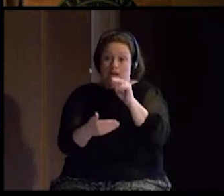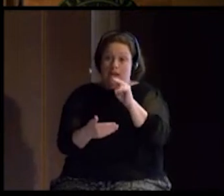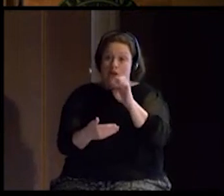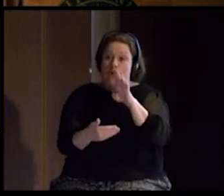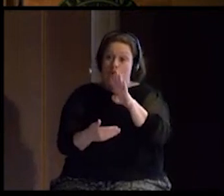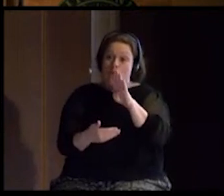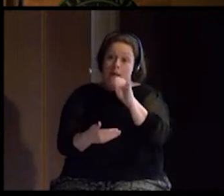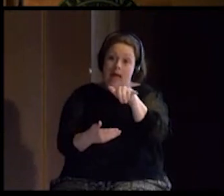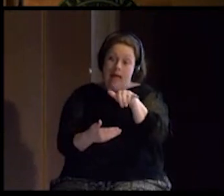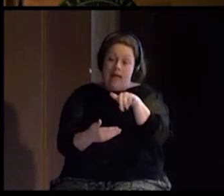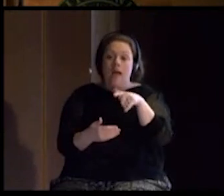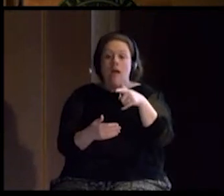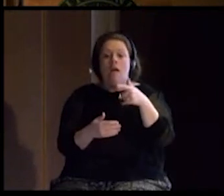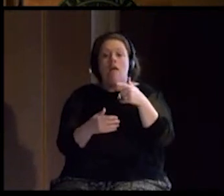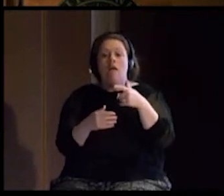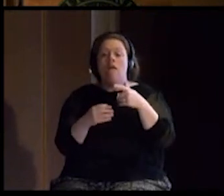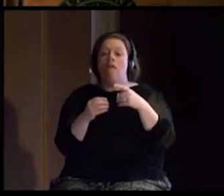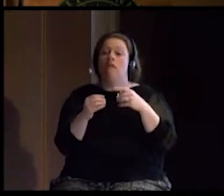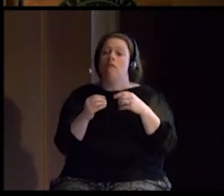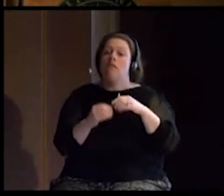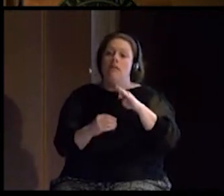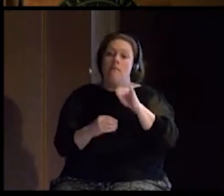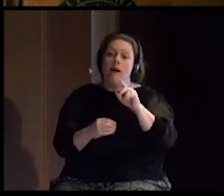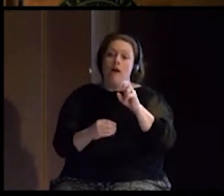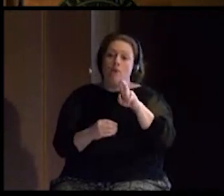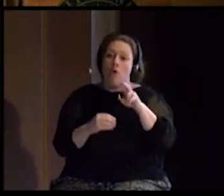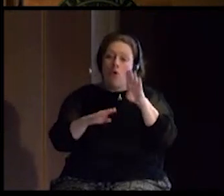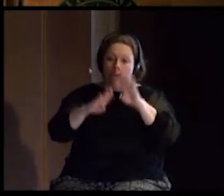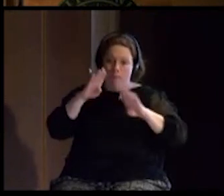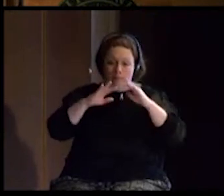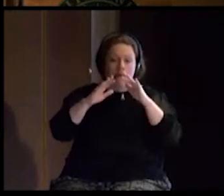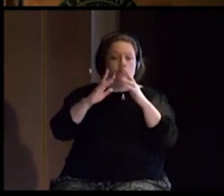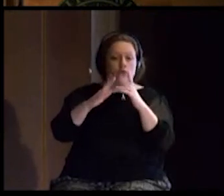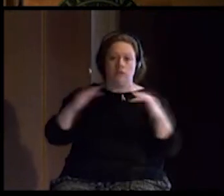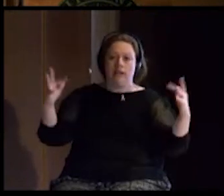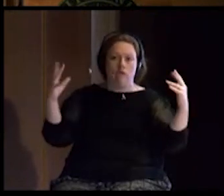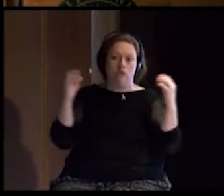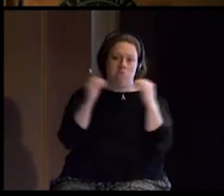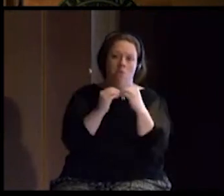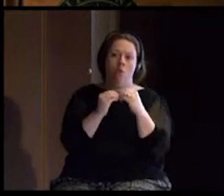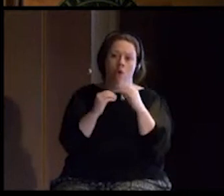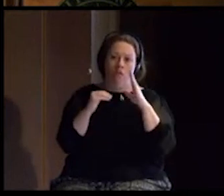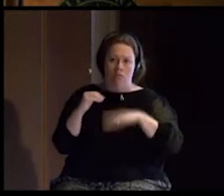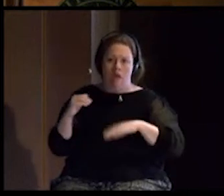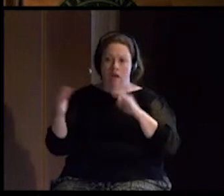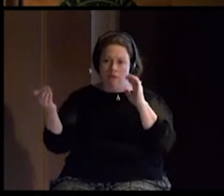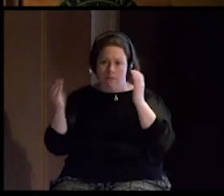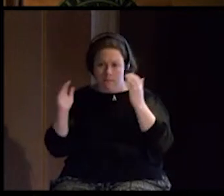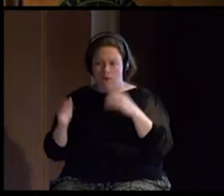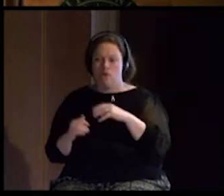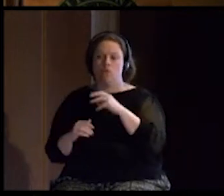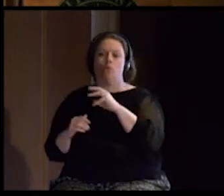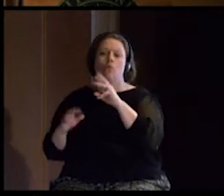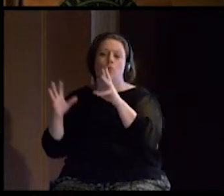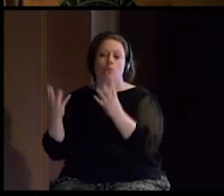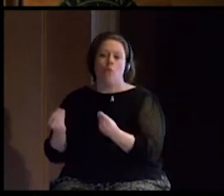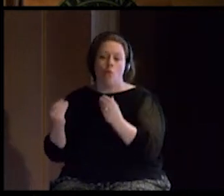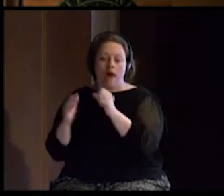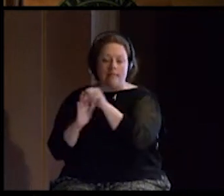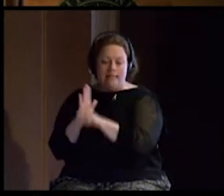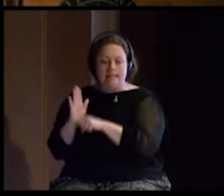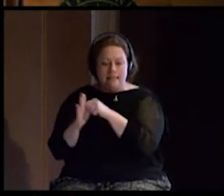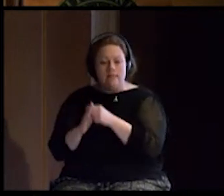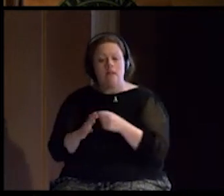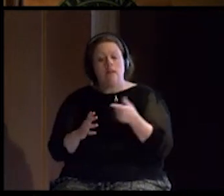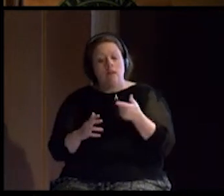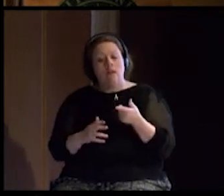the bacterial microbiome was more diverse than it was during the dry season, which makes some sense. There's likely bacterial influx,